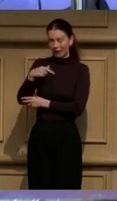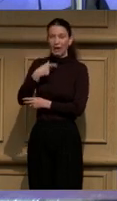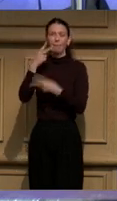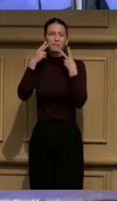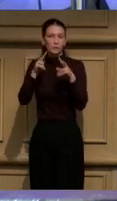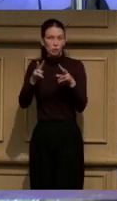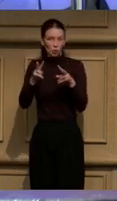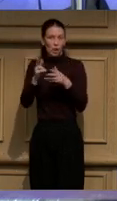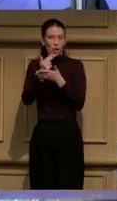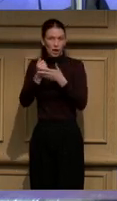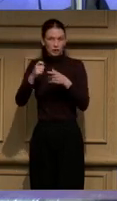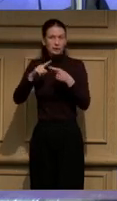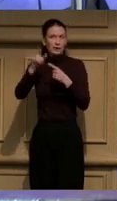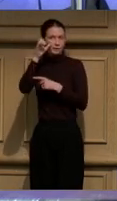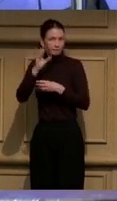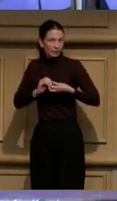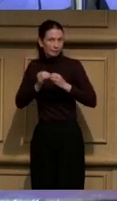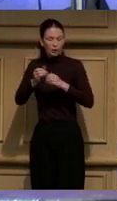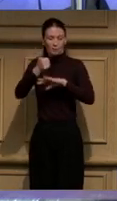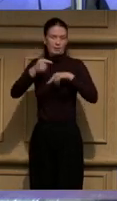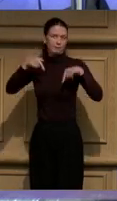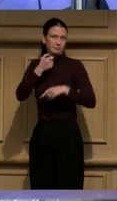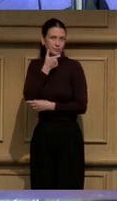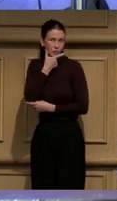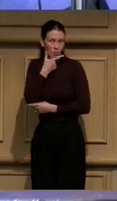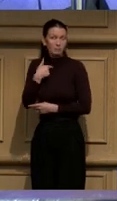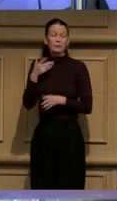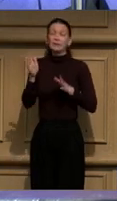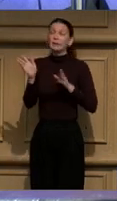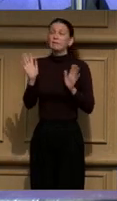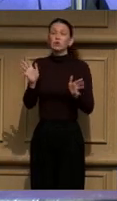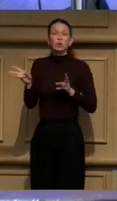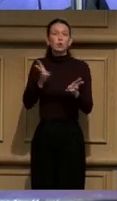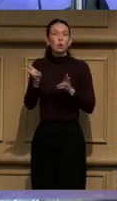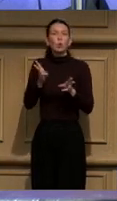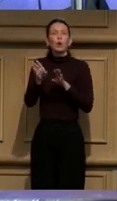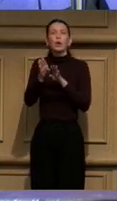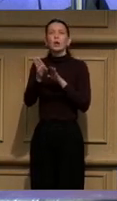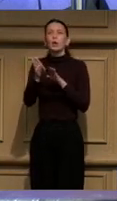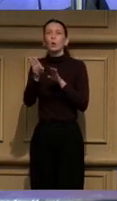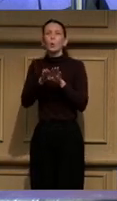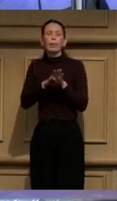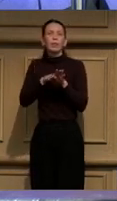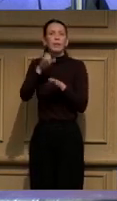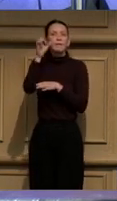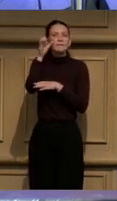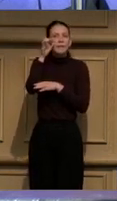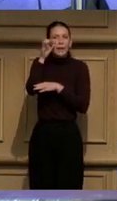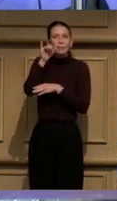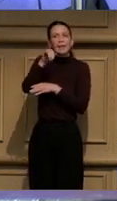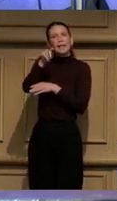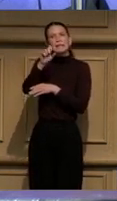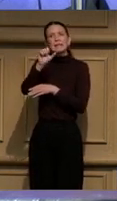filmmaker based in Dublin. I've worked with film, installation, and performance art.